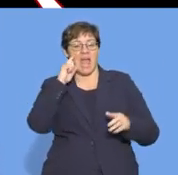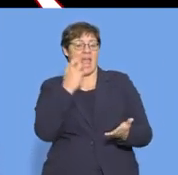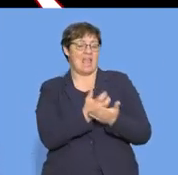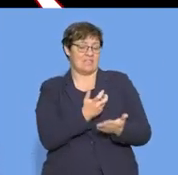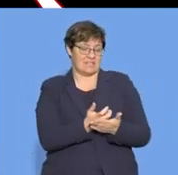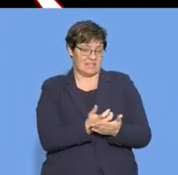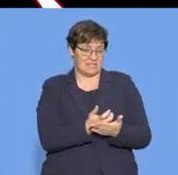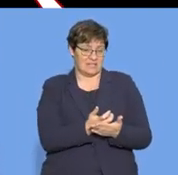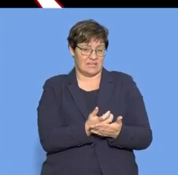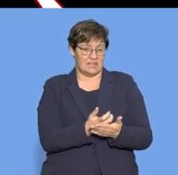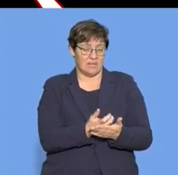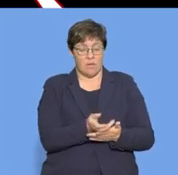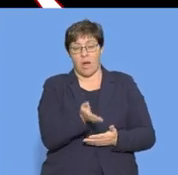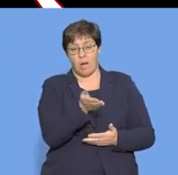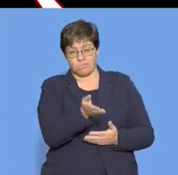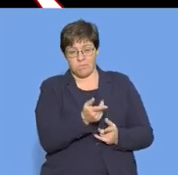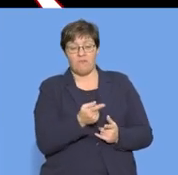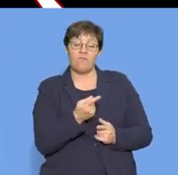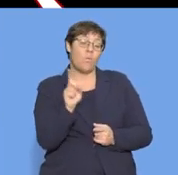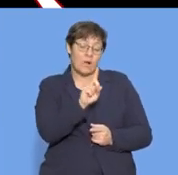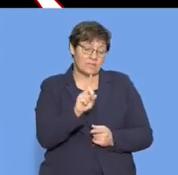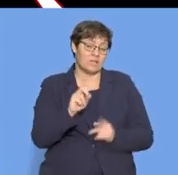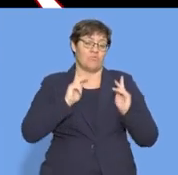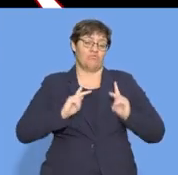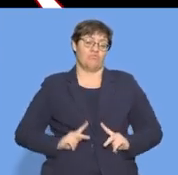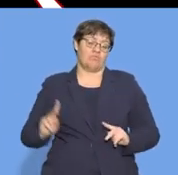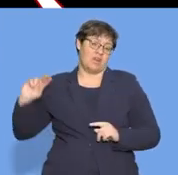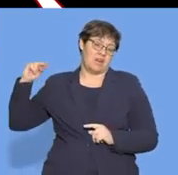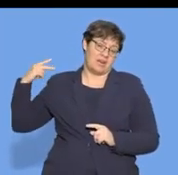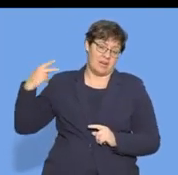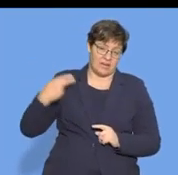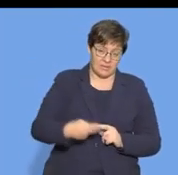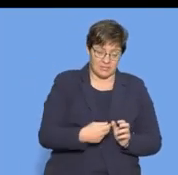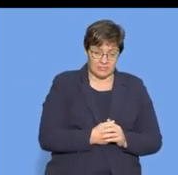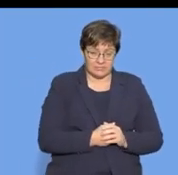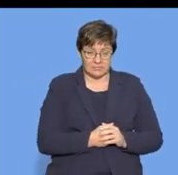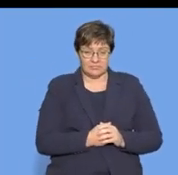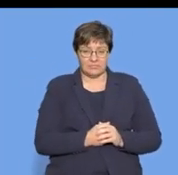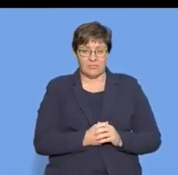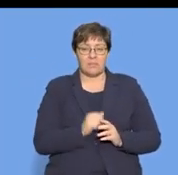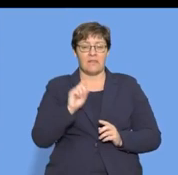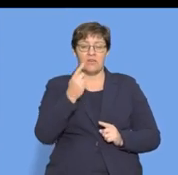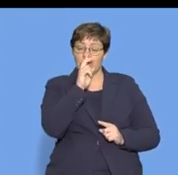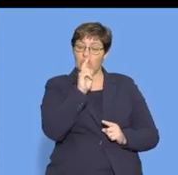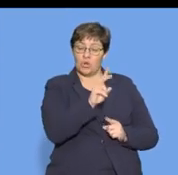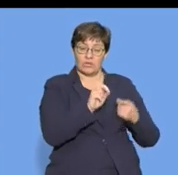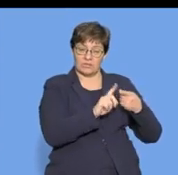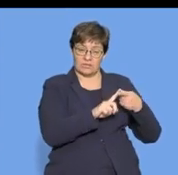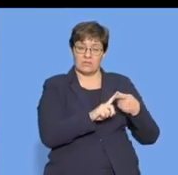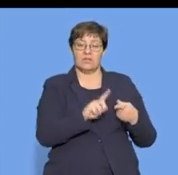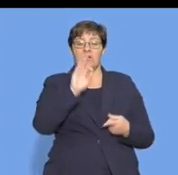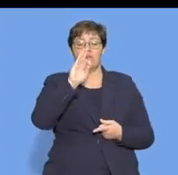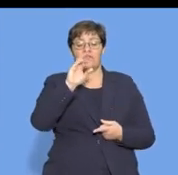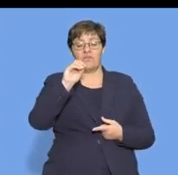of evidence that we have for human evolution. Okay, so first of all, we're going to have a look